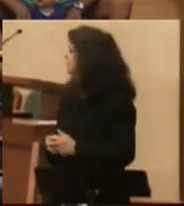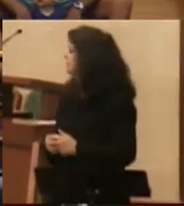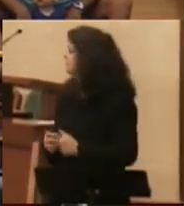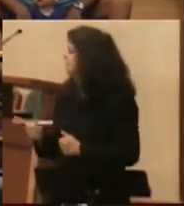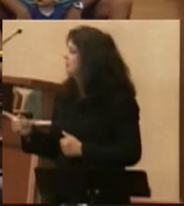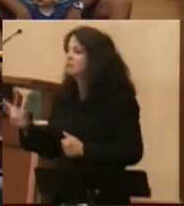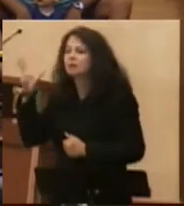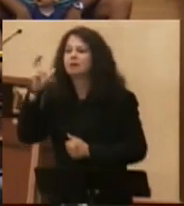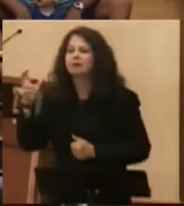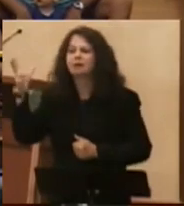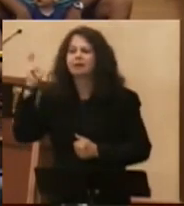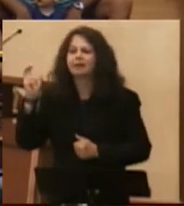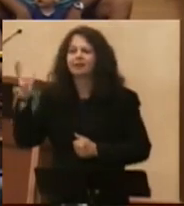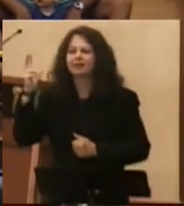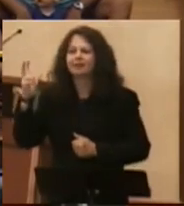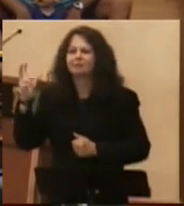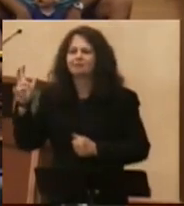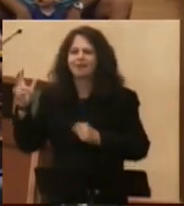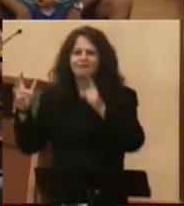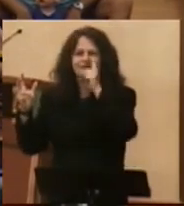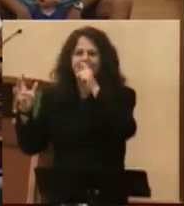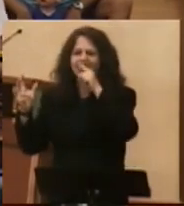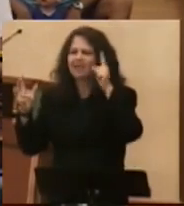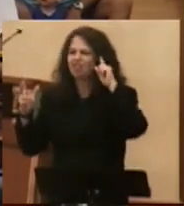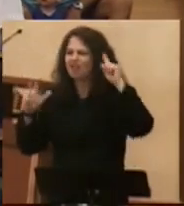Can you hear that?